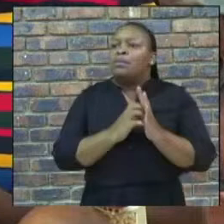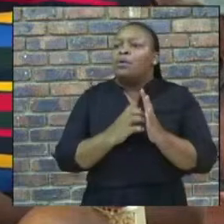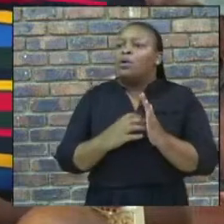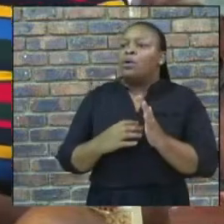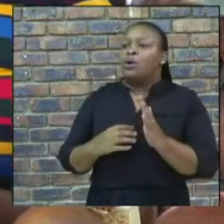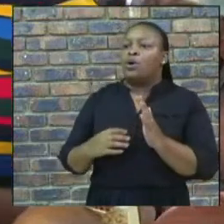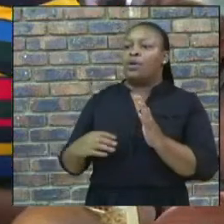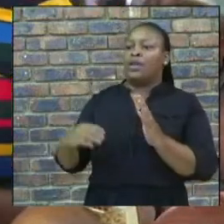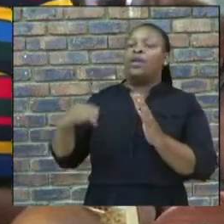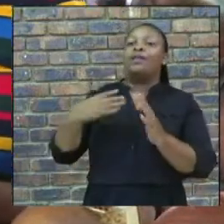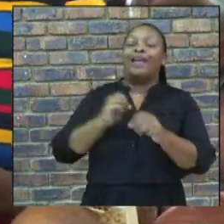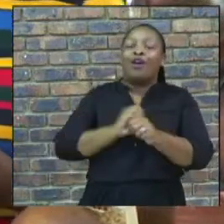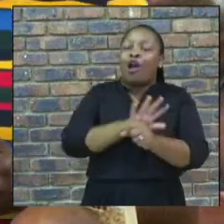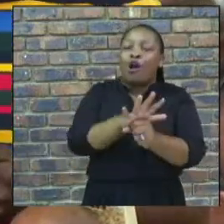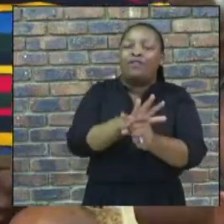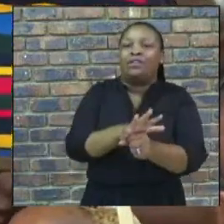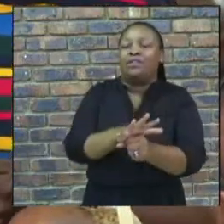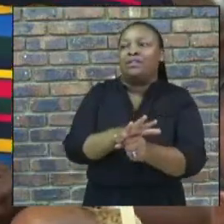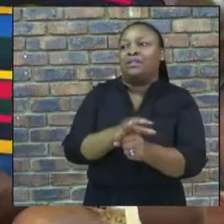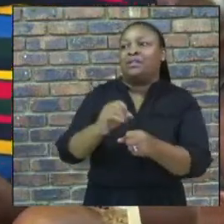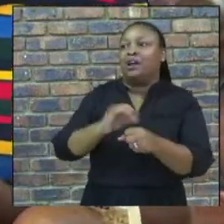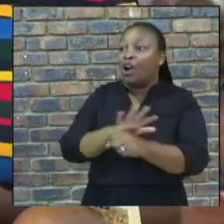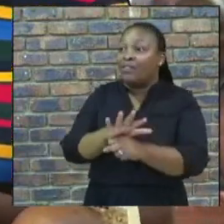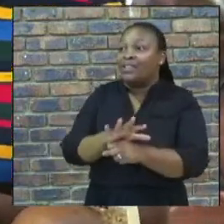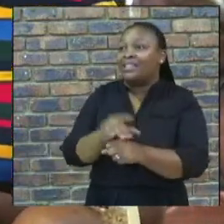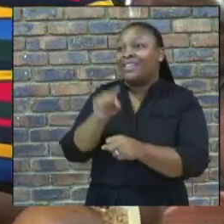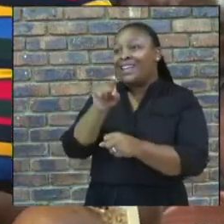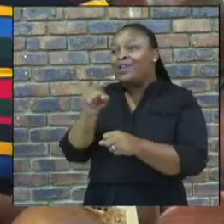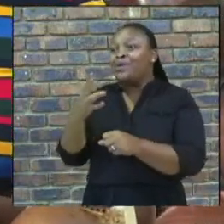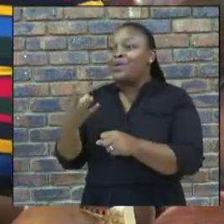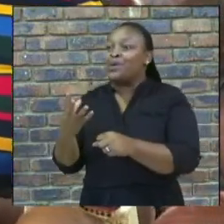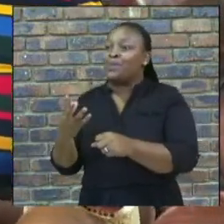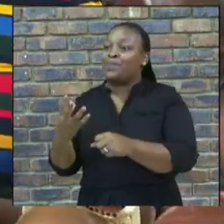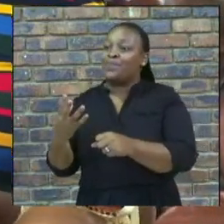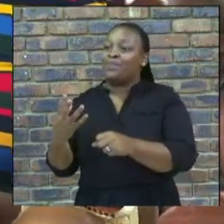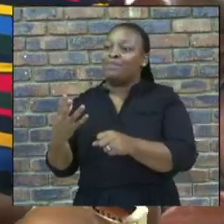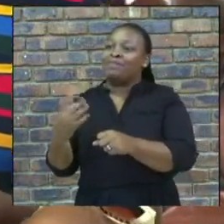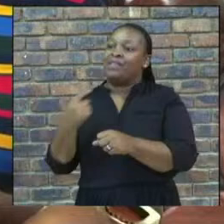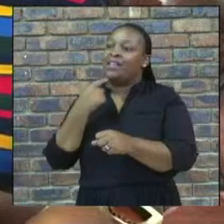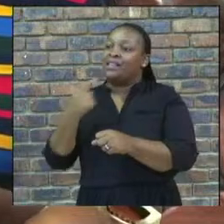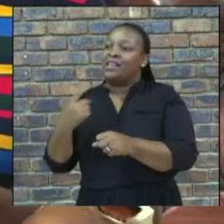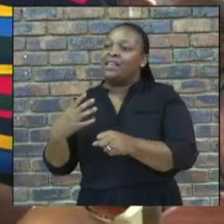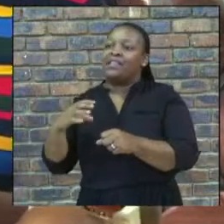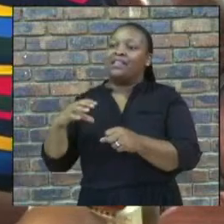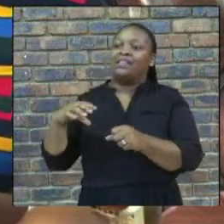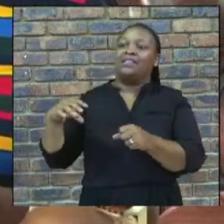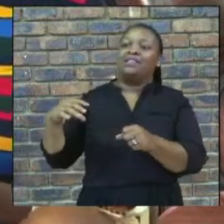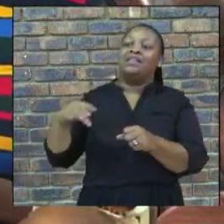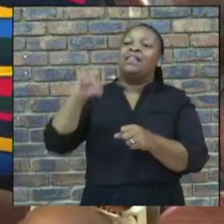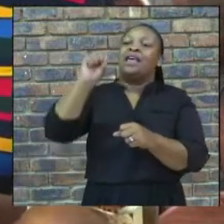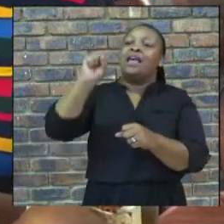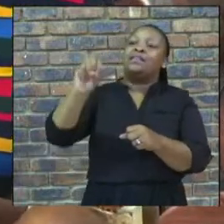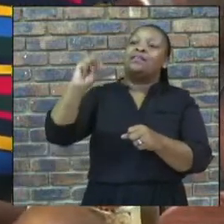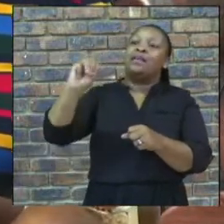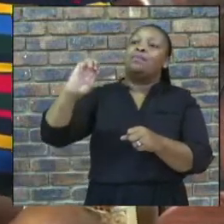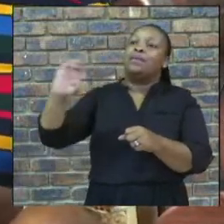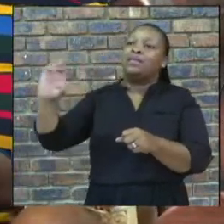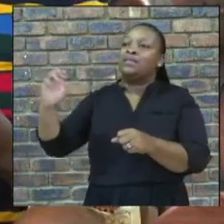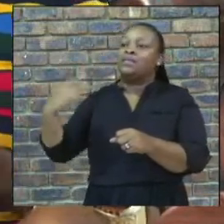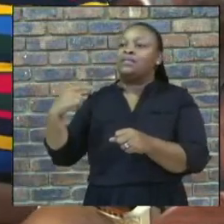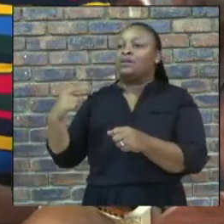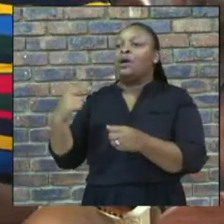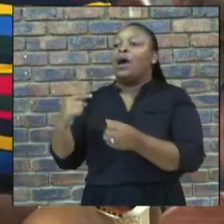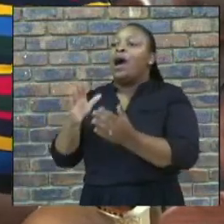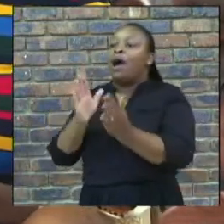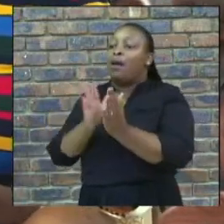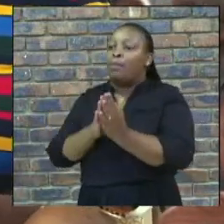helped in terms of their failed businesses. But the only people who benefited in that process is the very